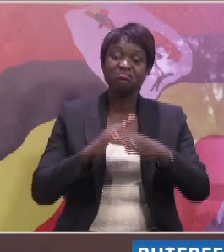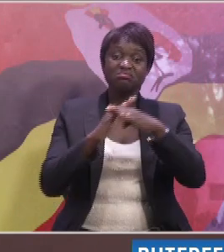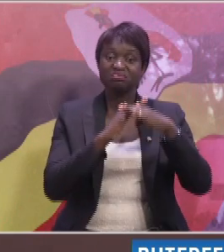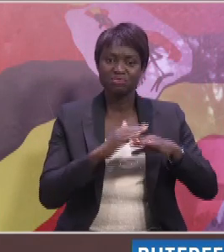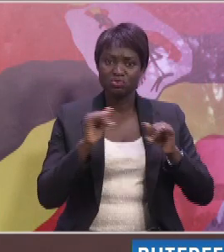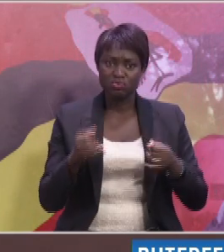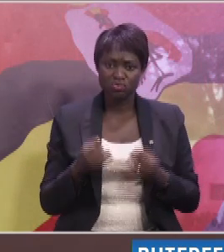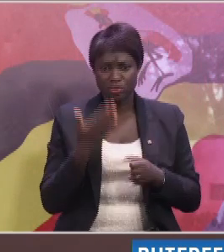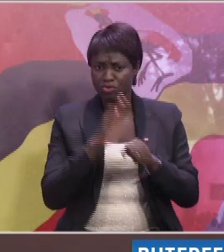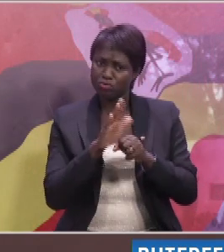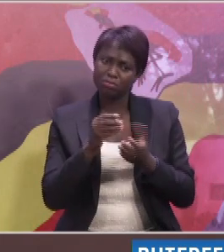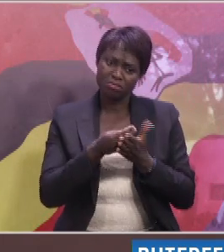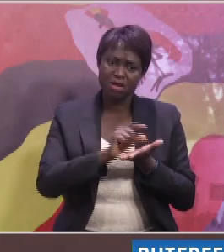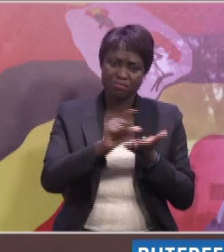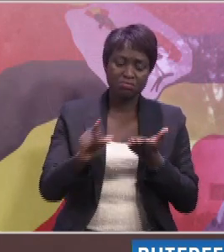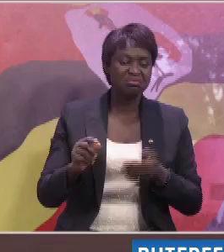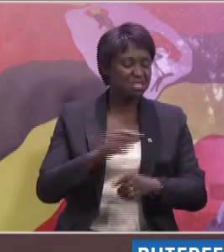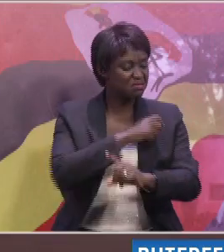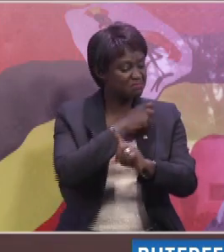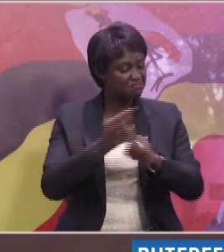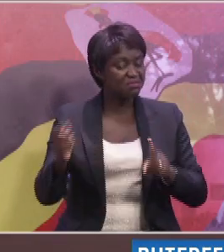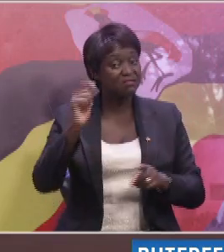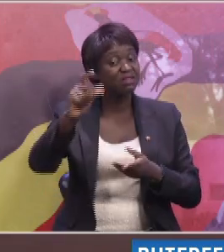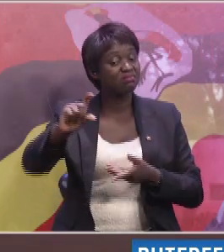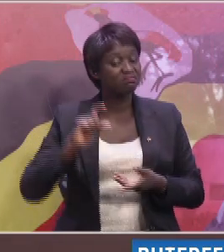ng'agezezzaako okubasuubiza okubaliirira wabula beeremye.